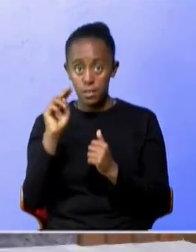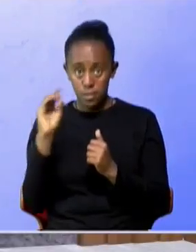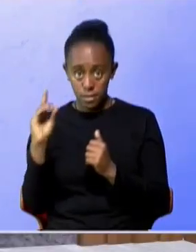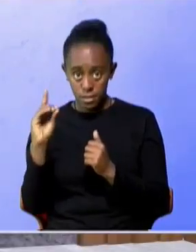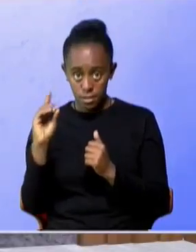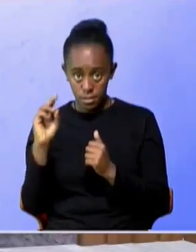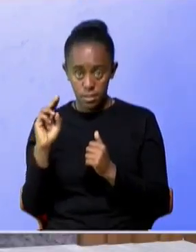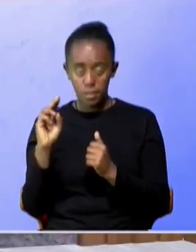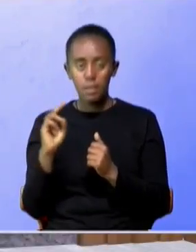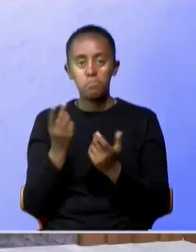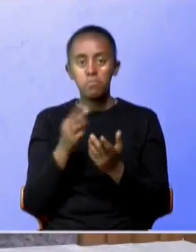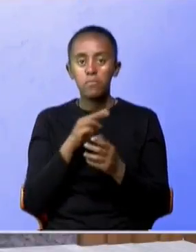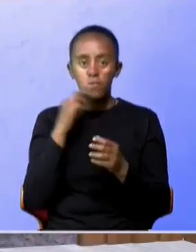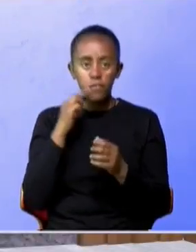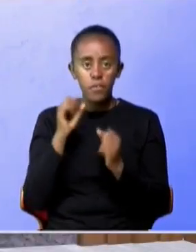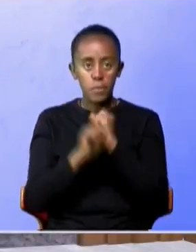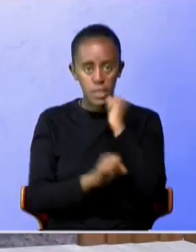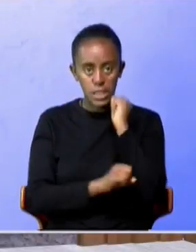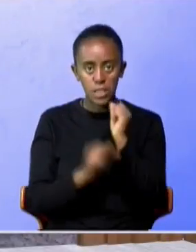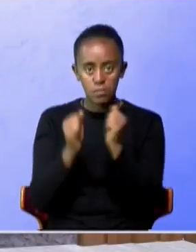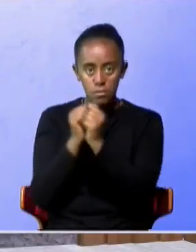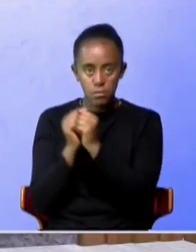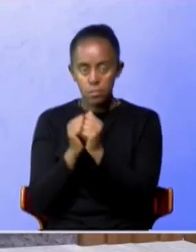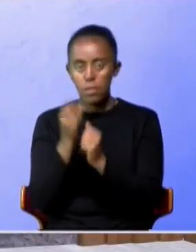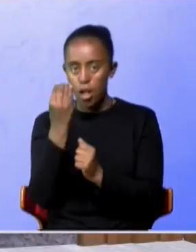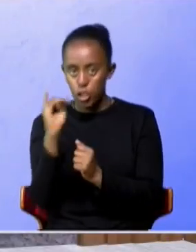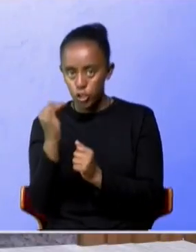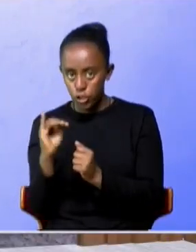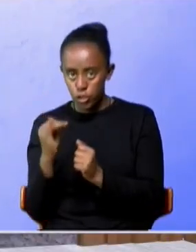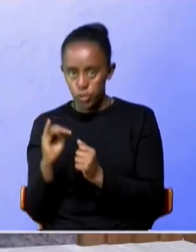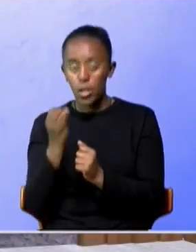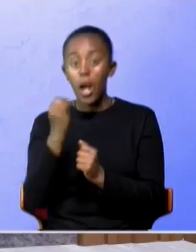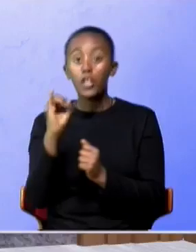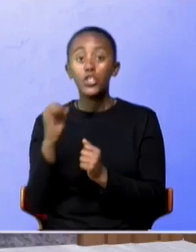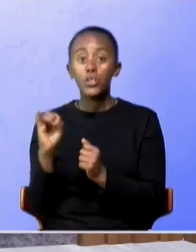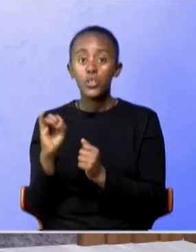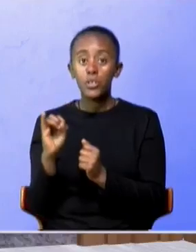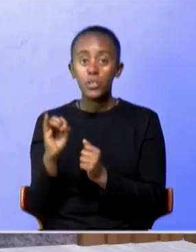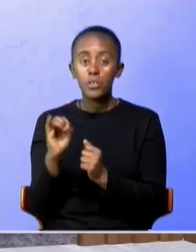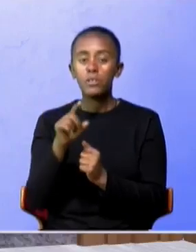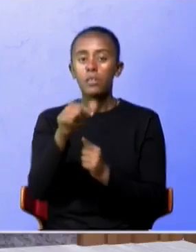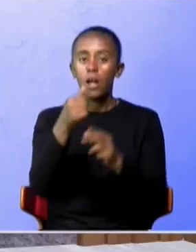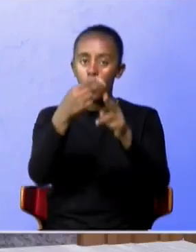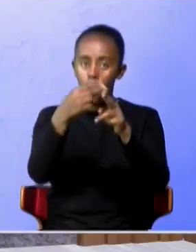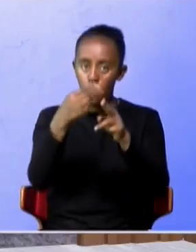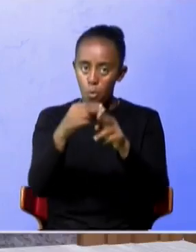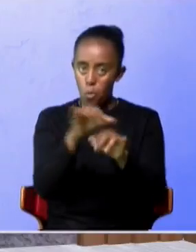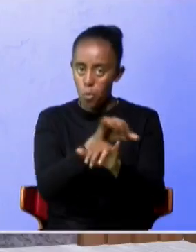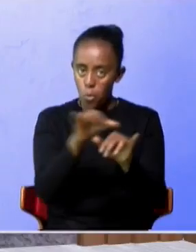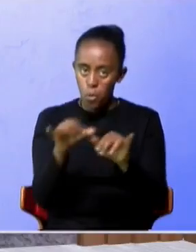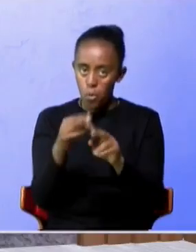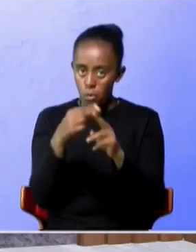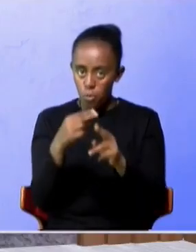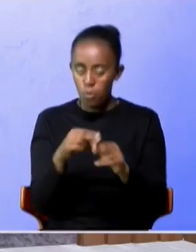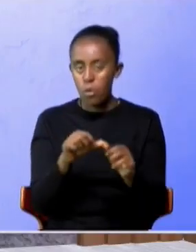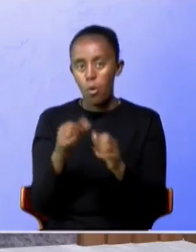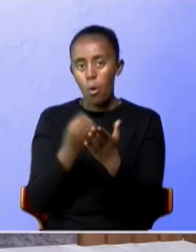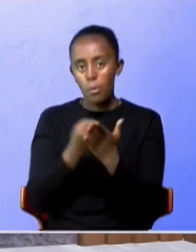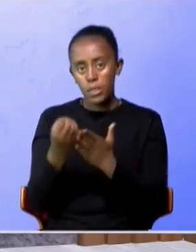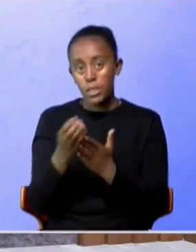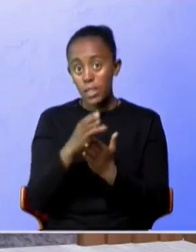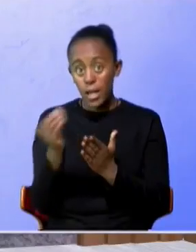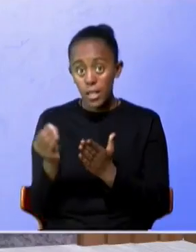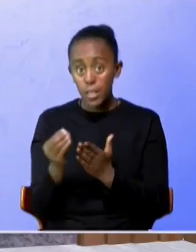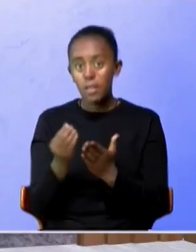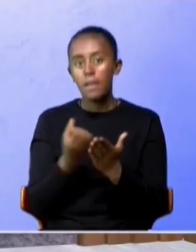the base verb with ing, and you use it as a noun, you use it as an object, and